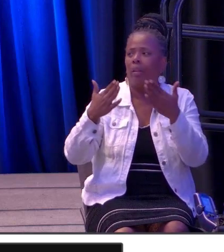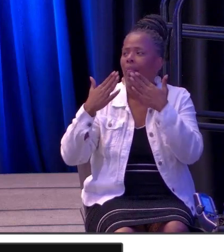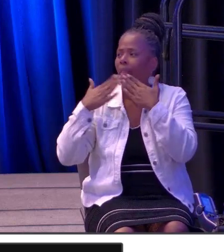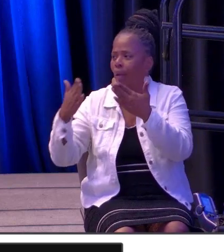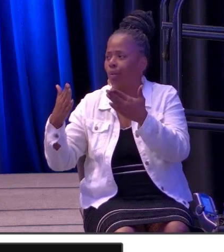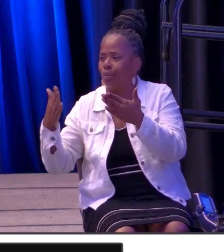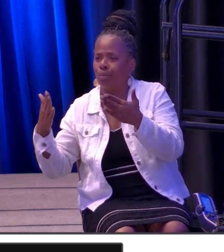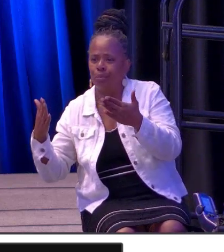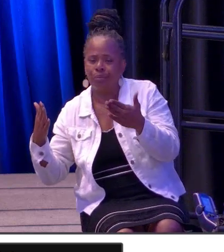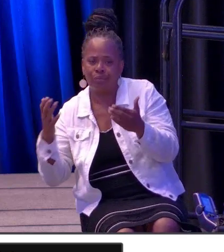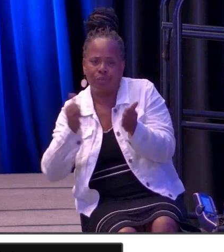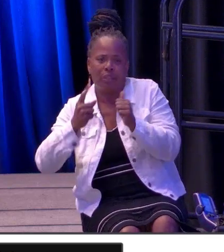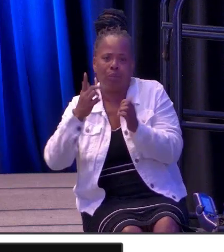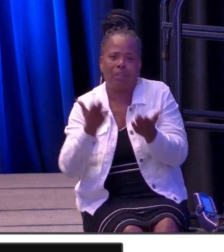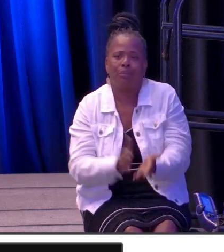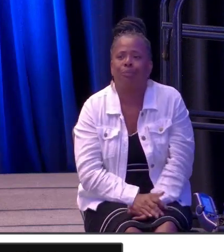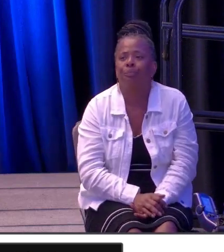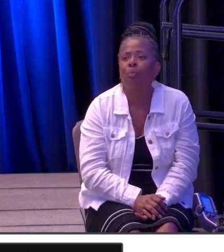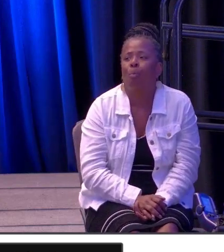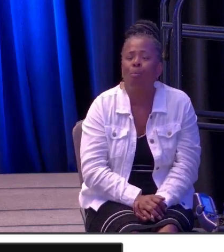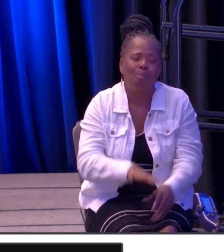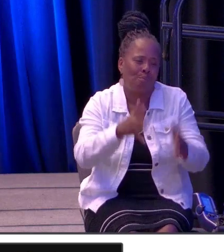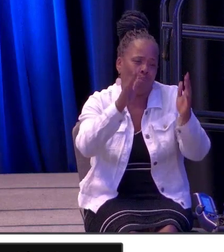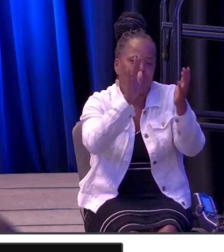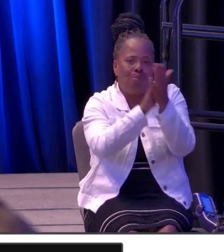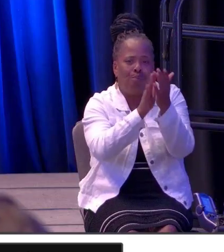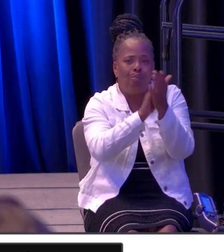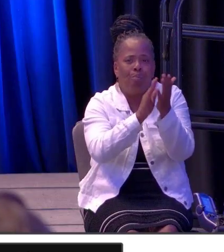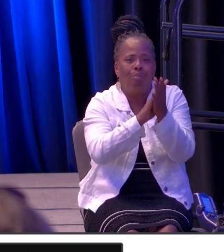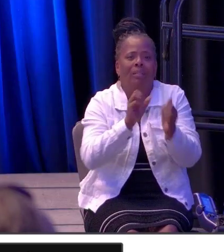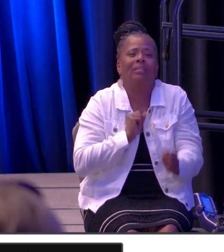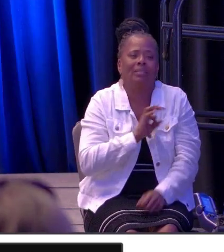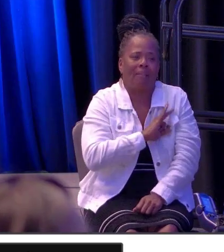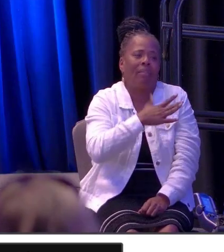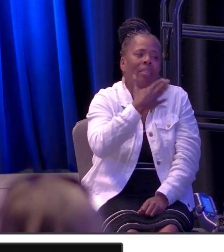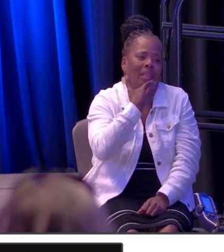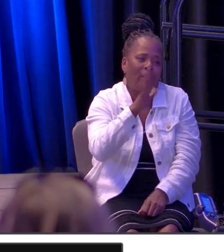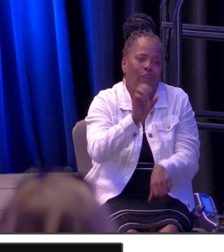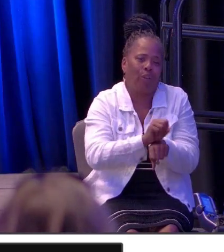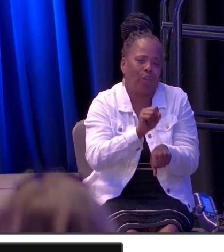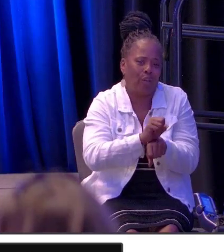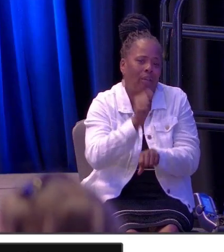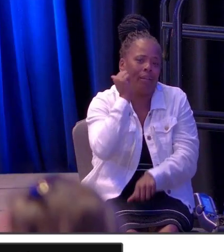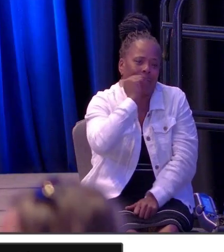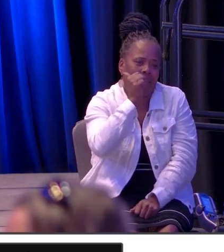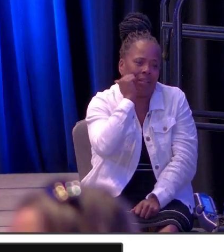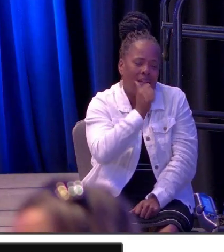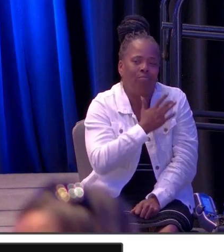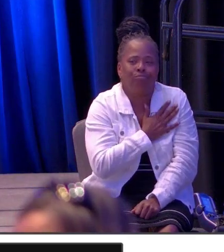of applause. All the staff members, thank you for everything that you do.